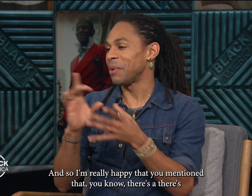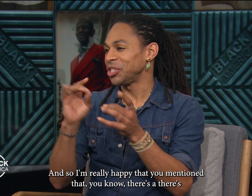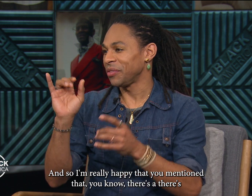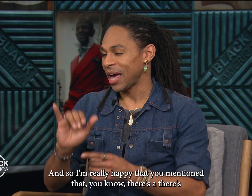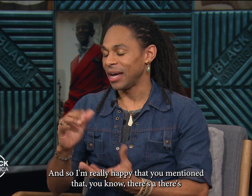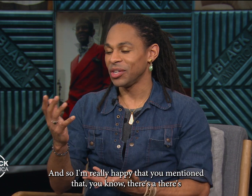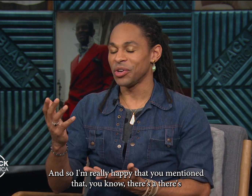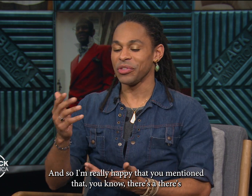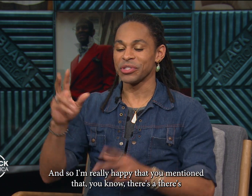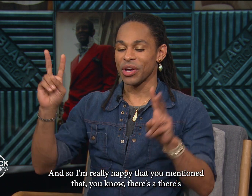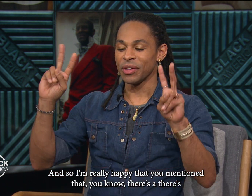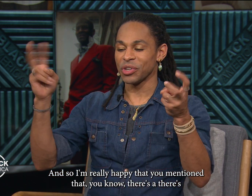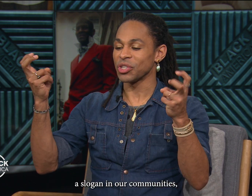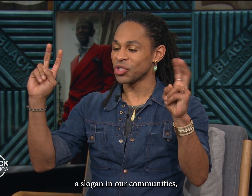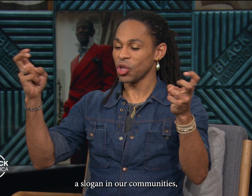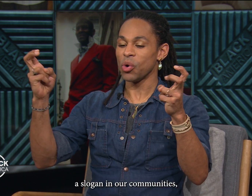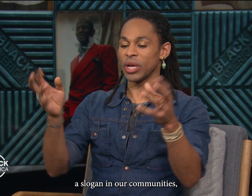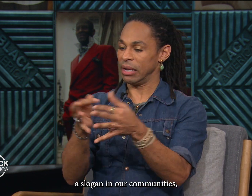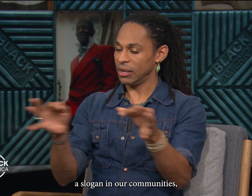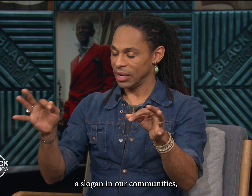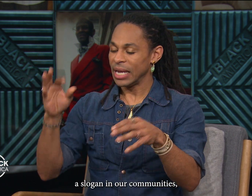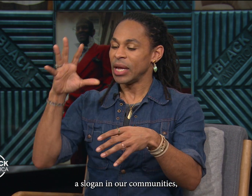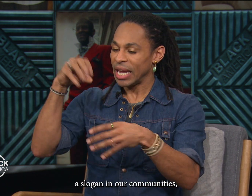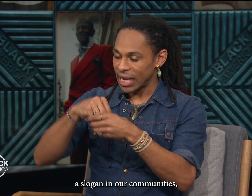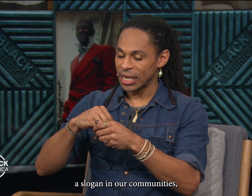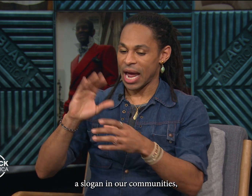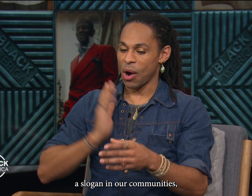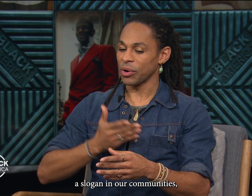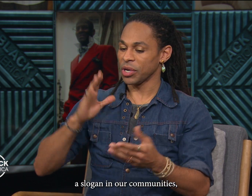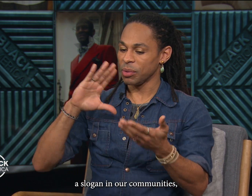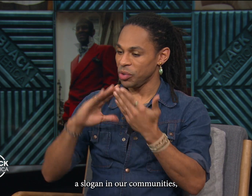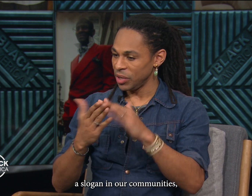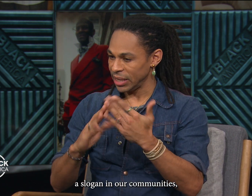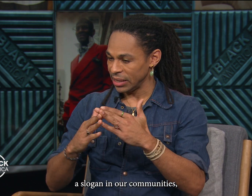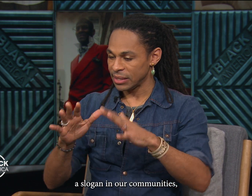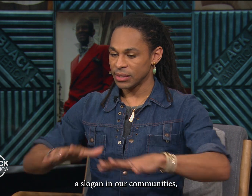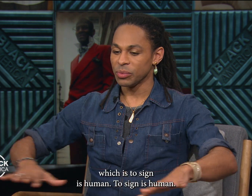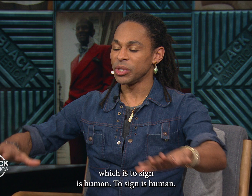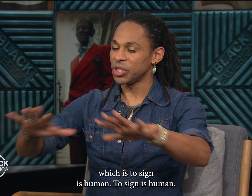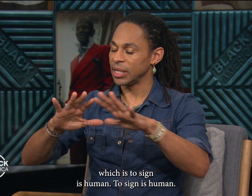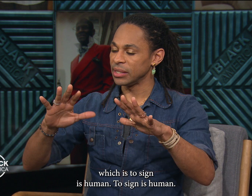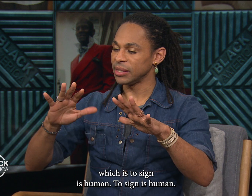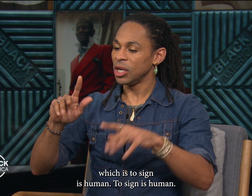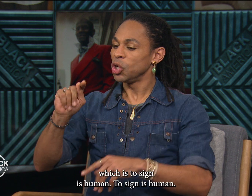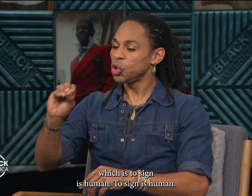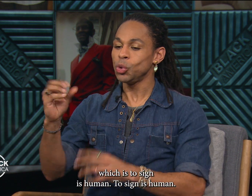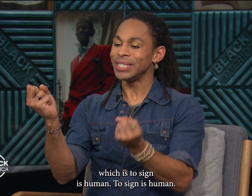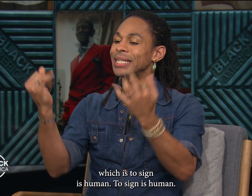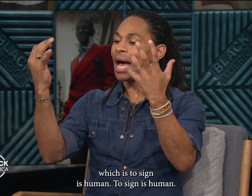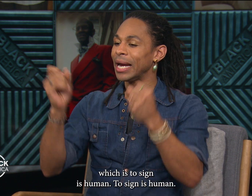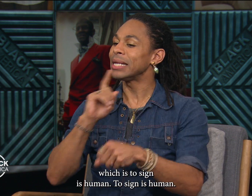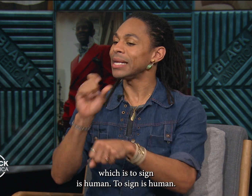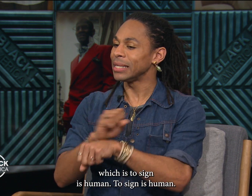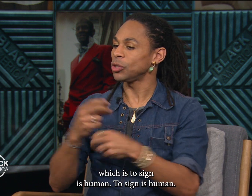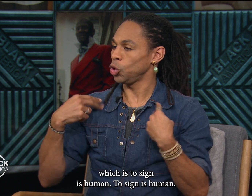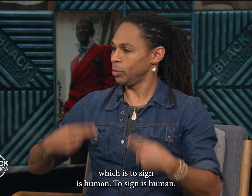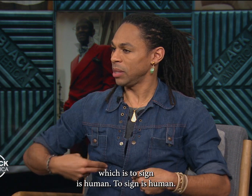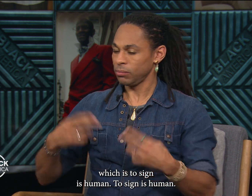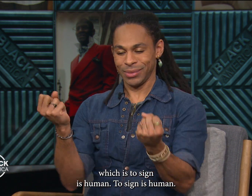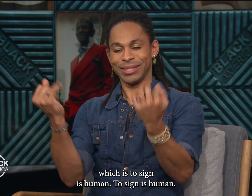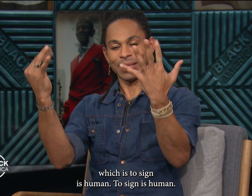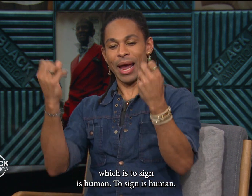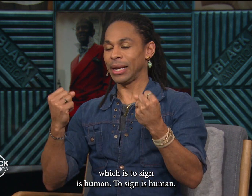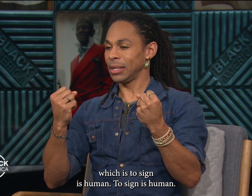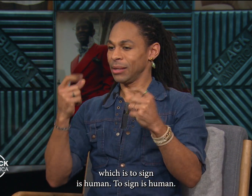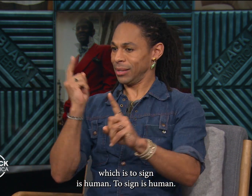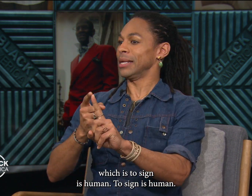that you mentioned that. You know, there's a slogan in our communities, which is to sign is human.